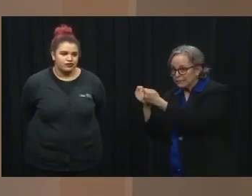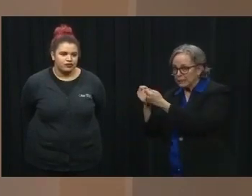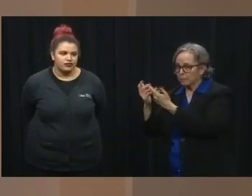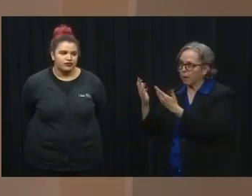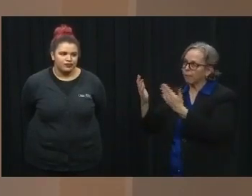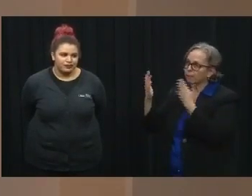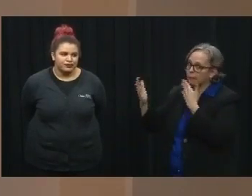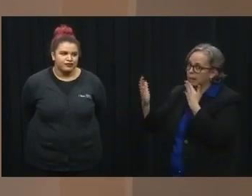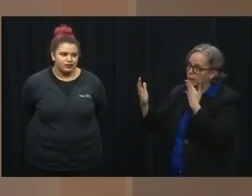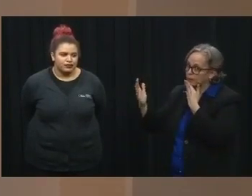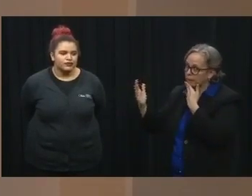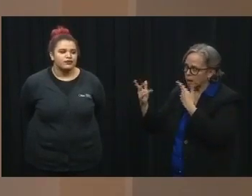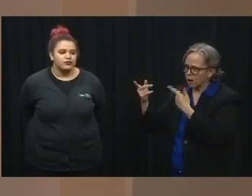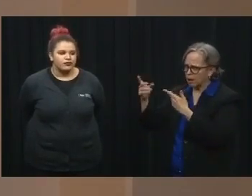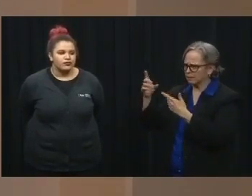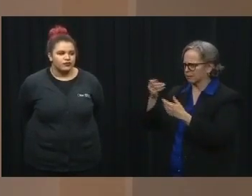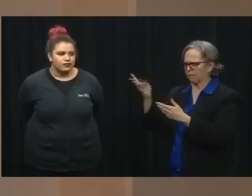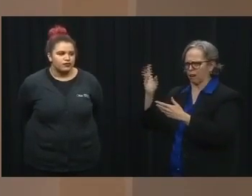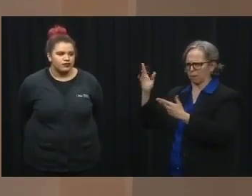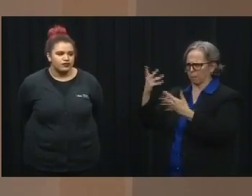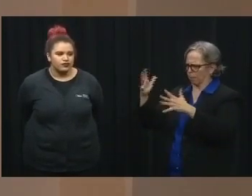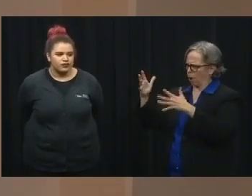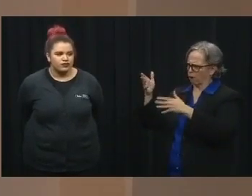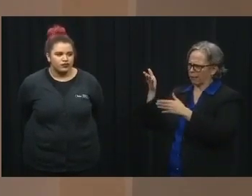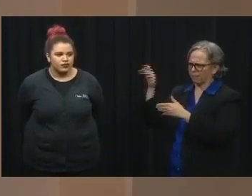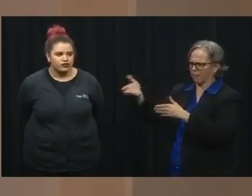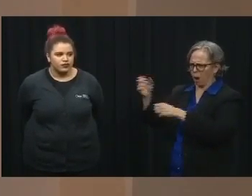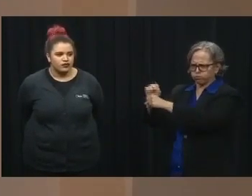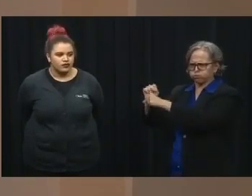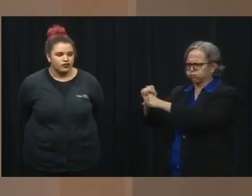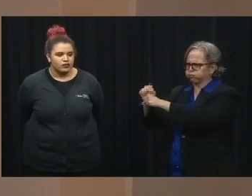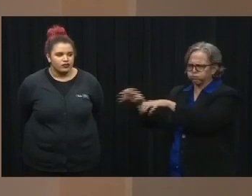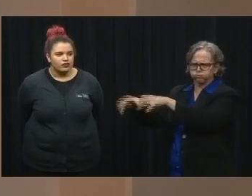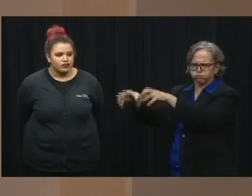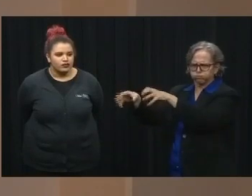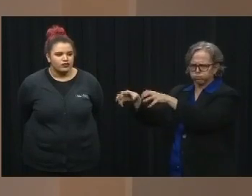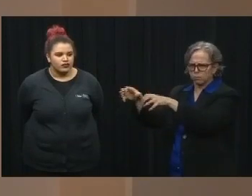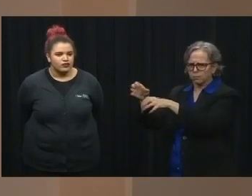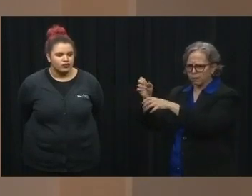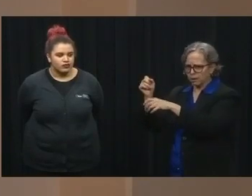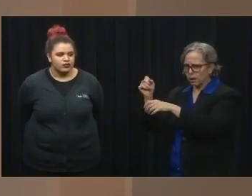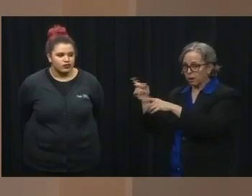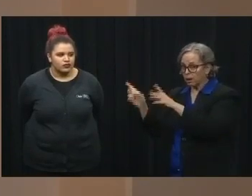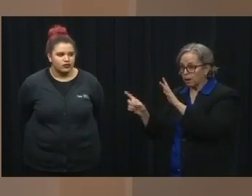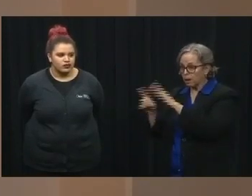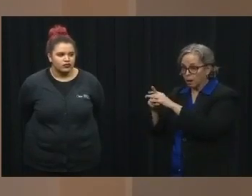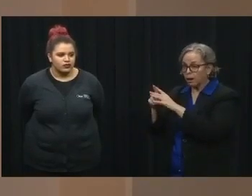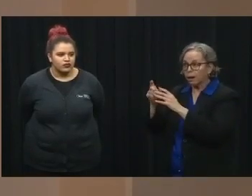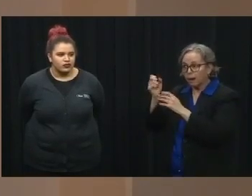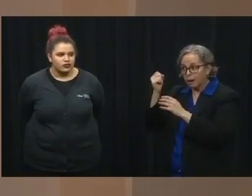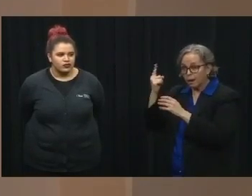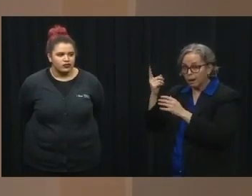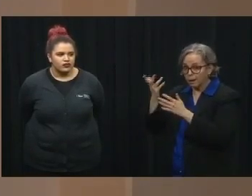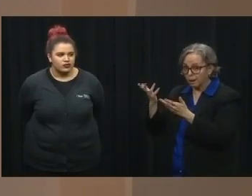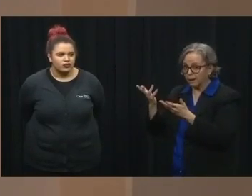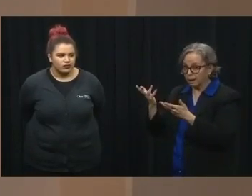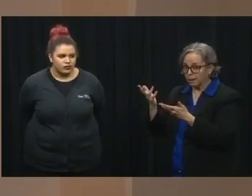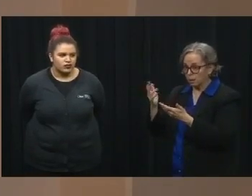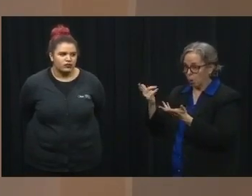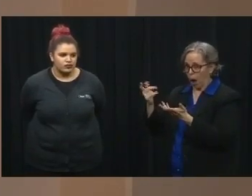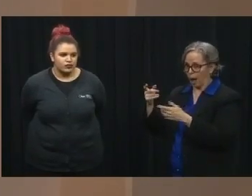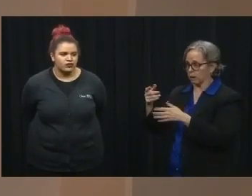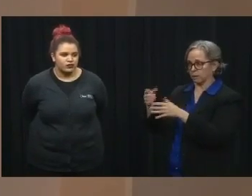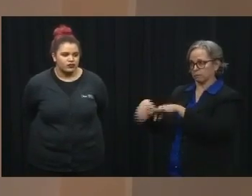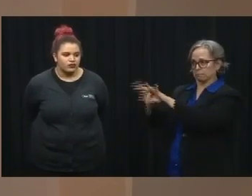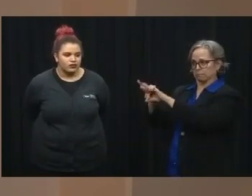there who are also making sure that they're coming to work every day as essential servants to do this. I